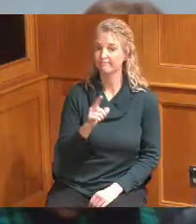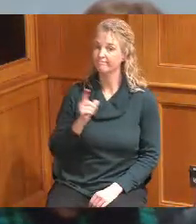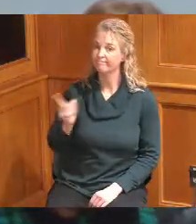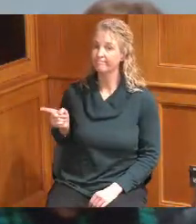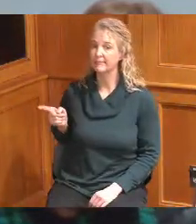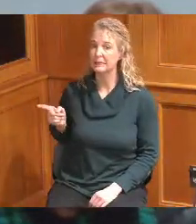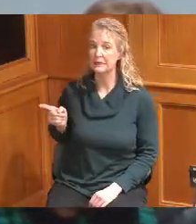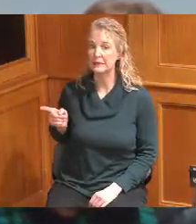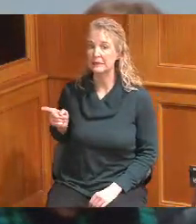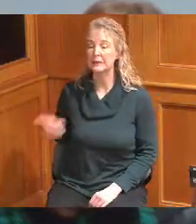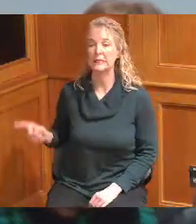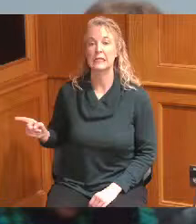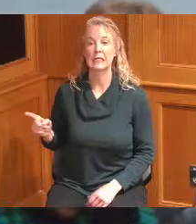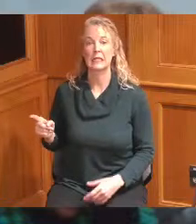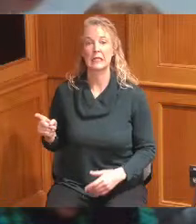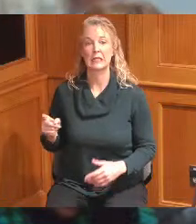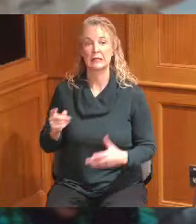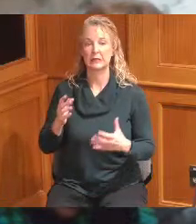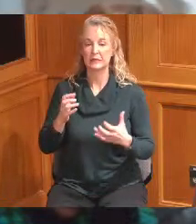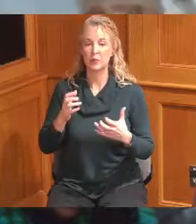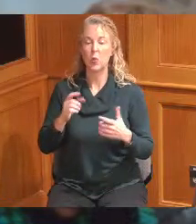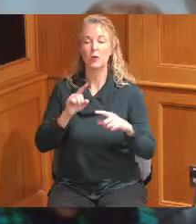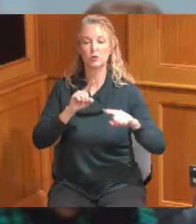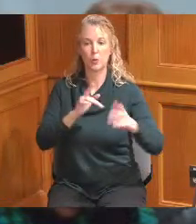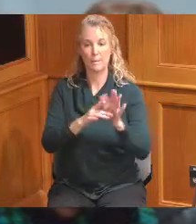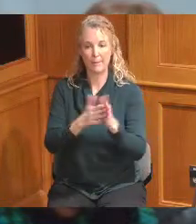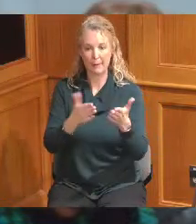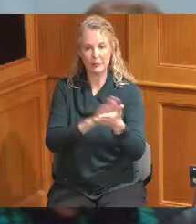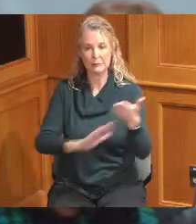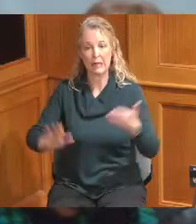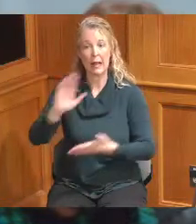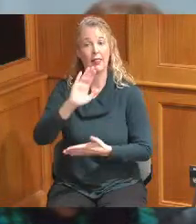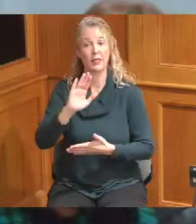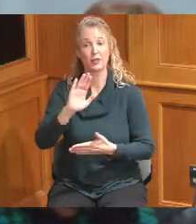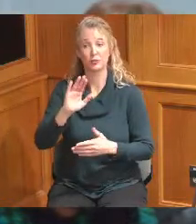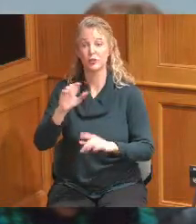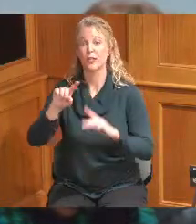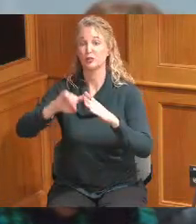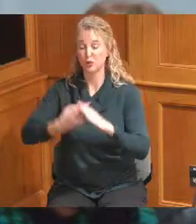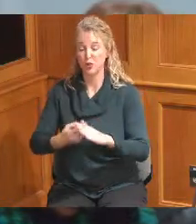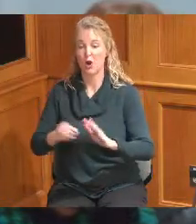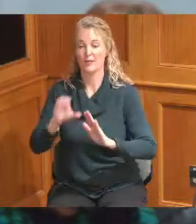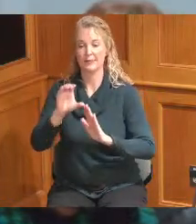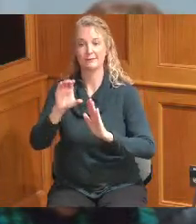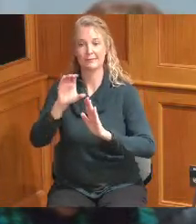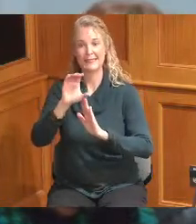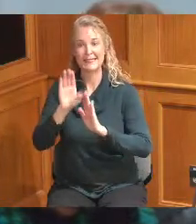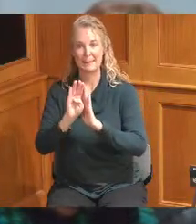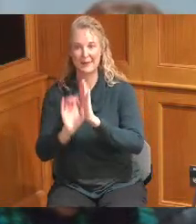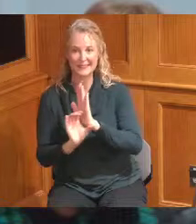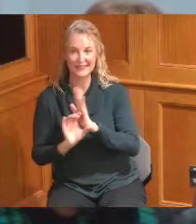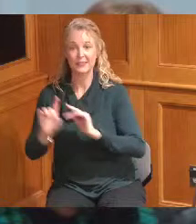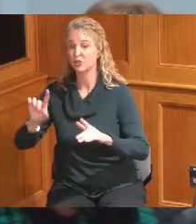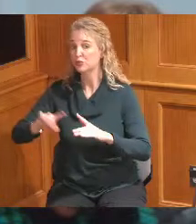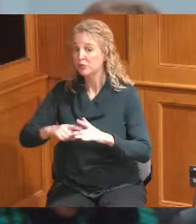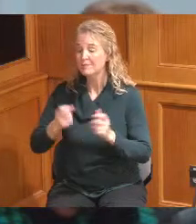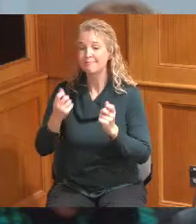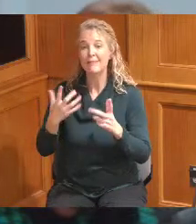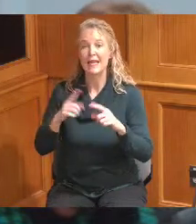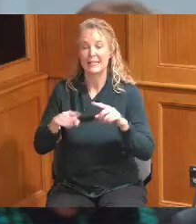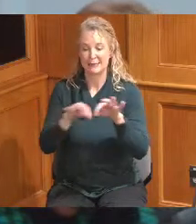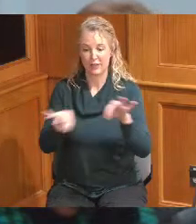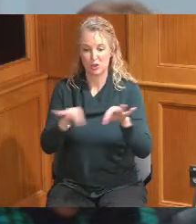a theological education at Cincinnati Bible College and Seminary, earning multiple